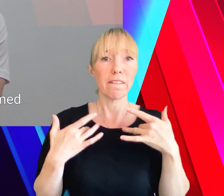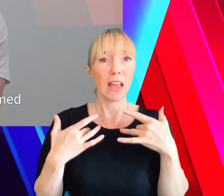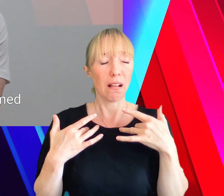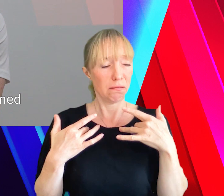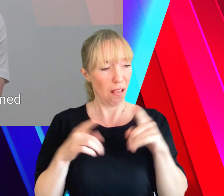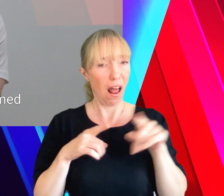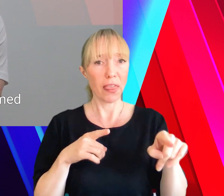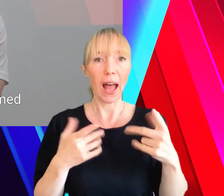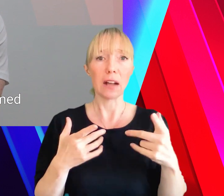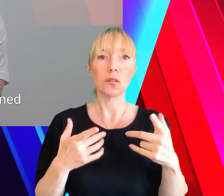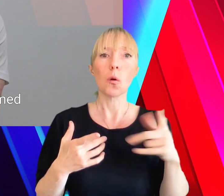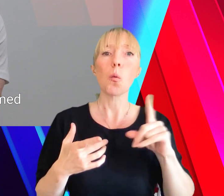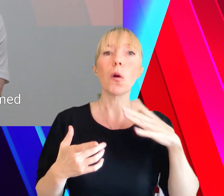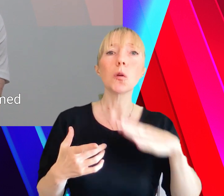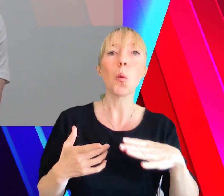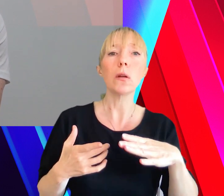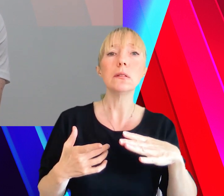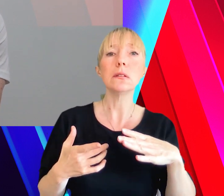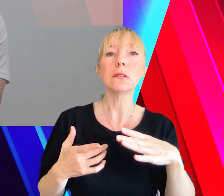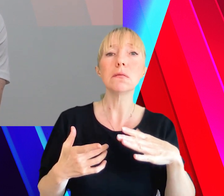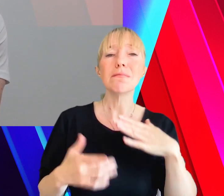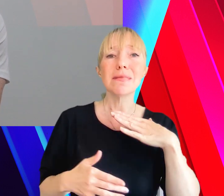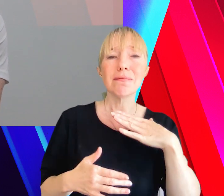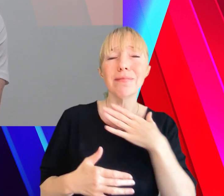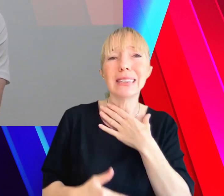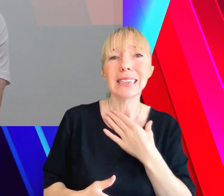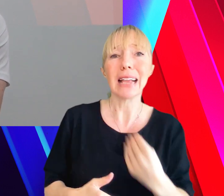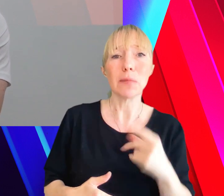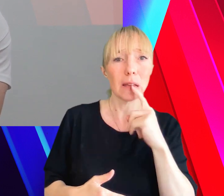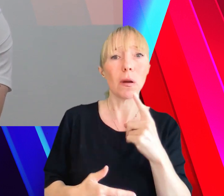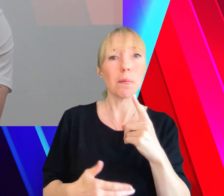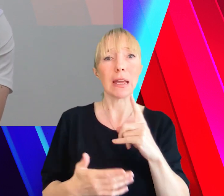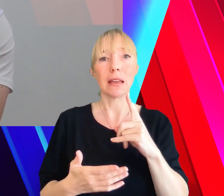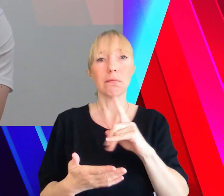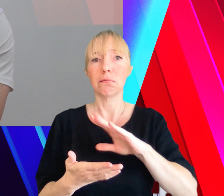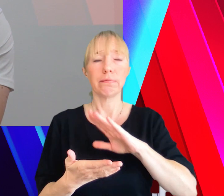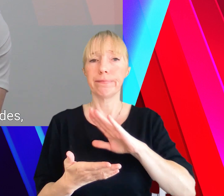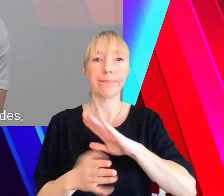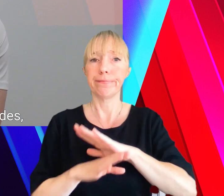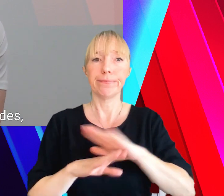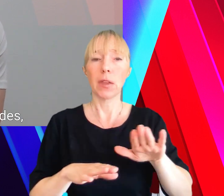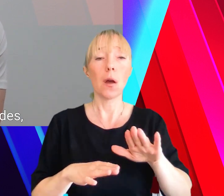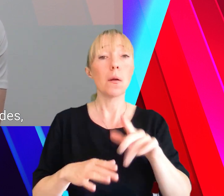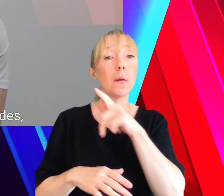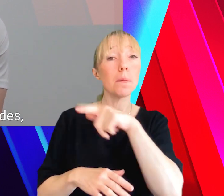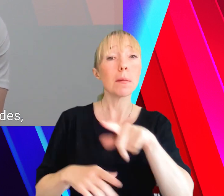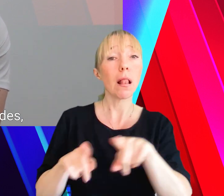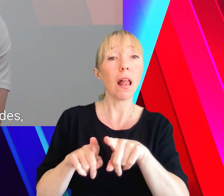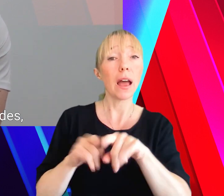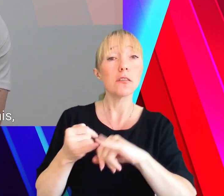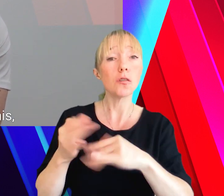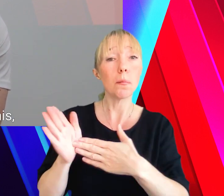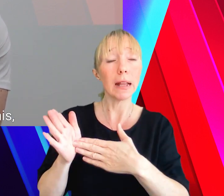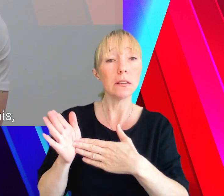be ashamed or you should feel like this because what you want so desperately is going to be denied from you. So, for example, like people like